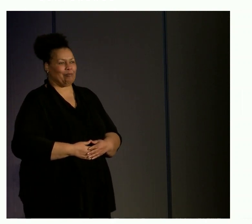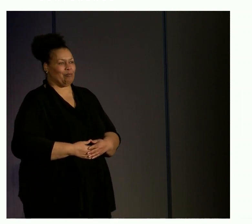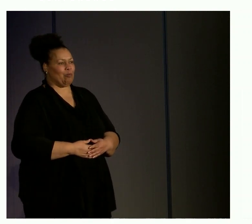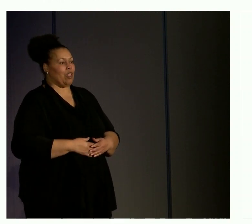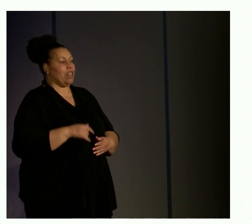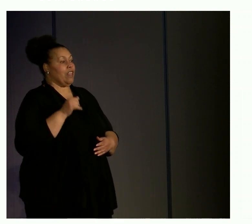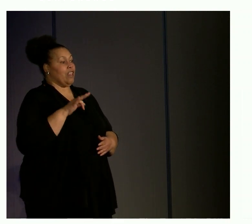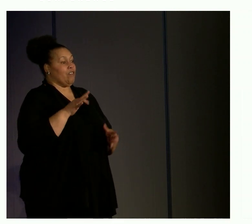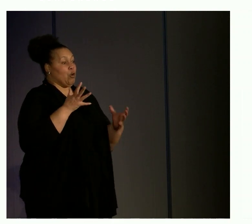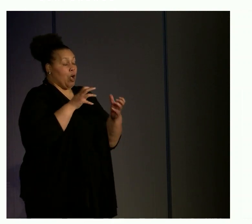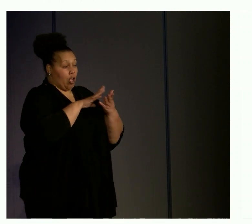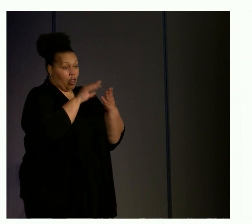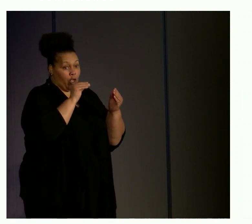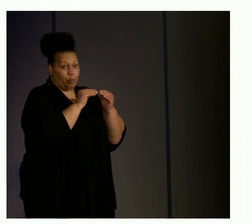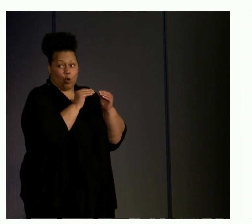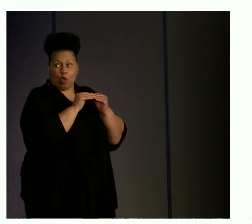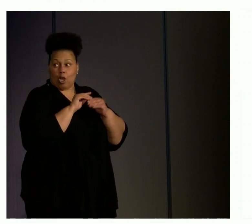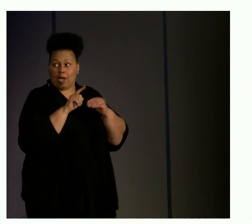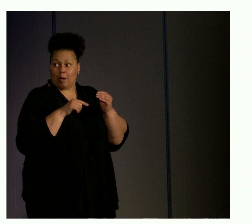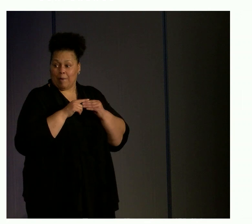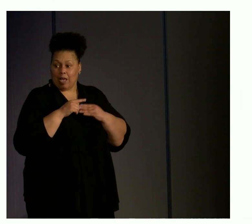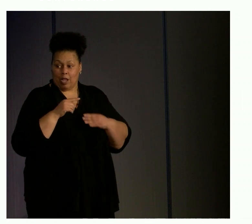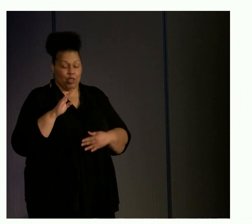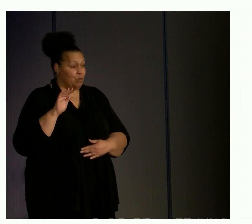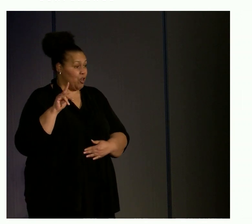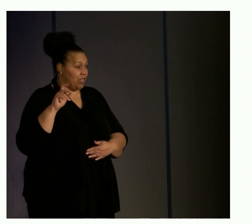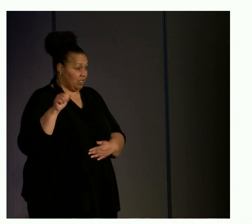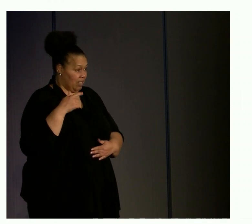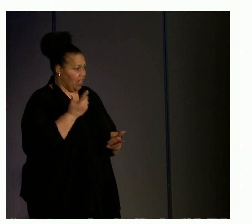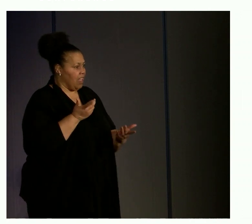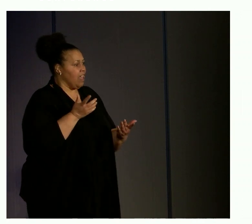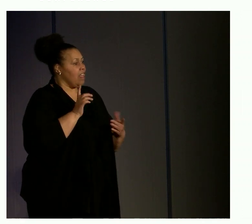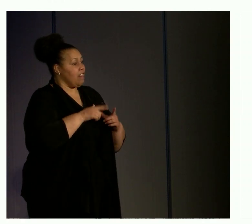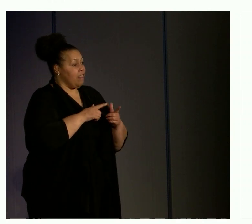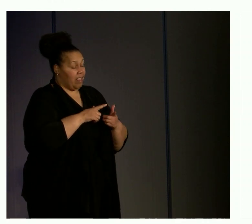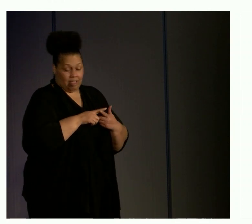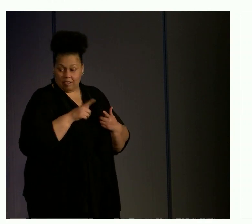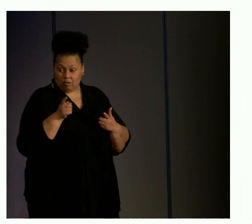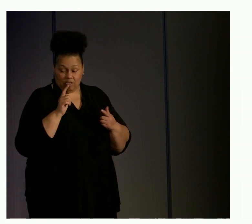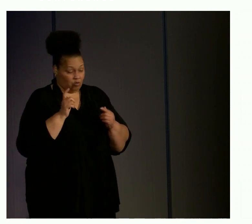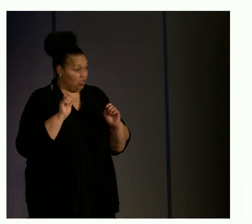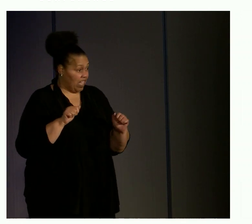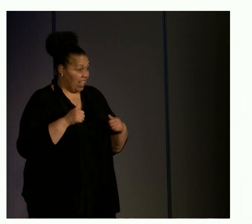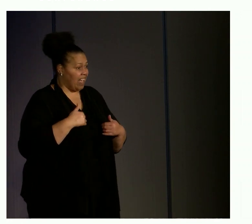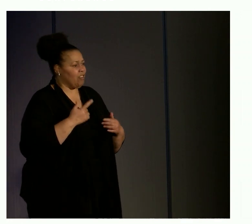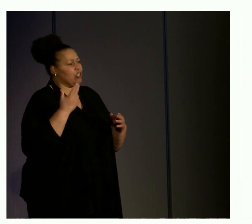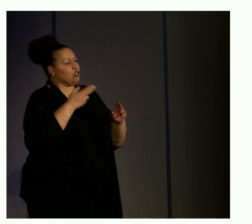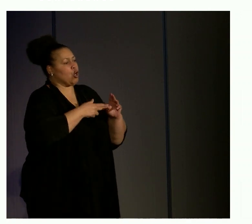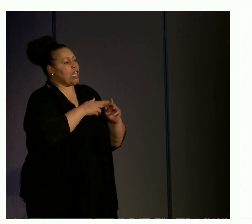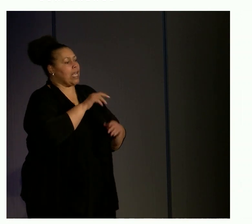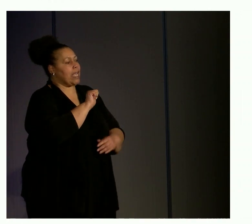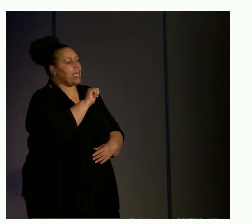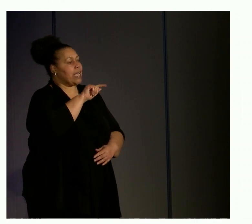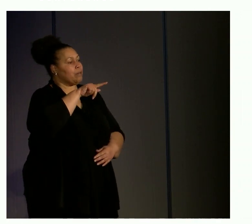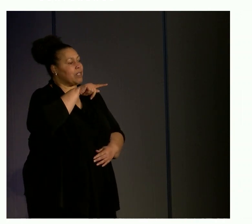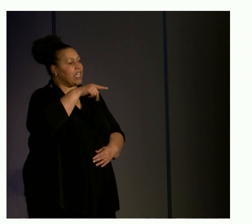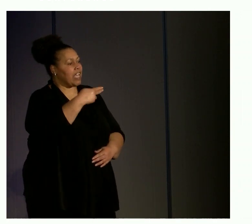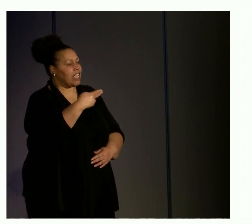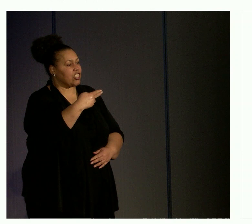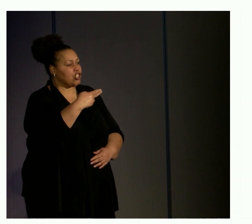And if you want to learn more about Braille Bricks and you think you can have a box, you just join us at APH